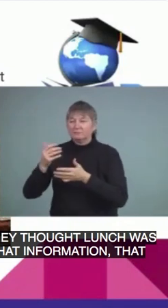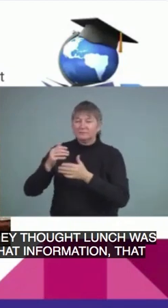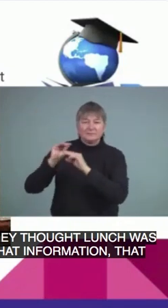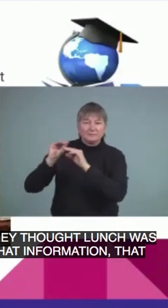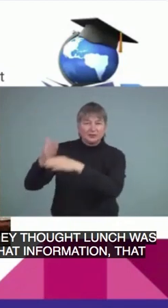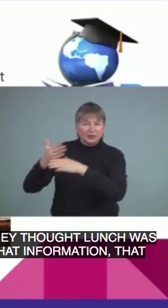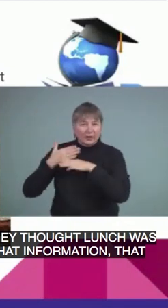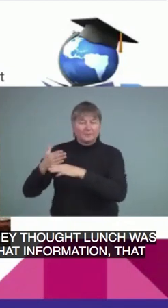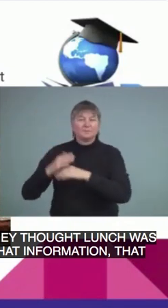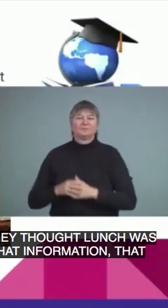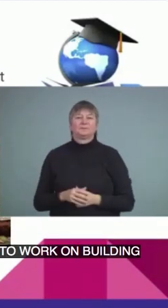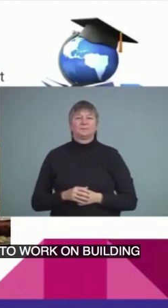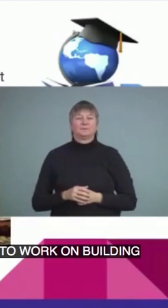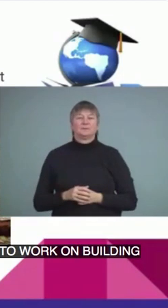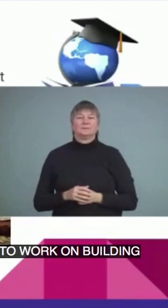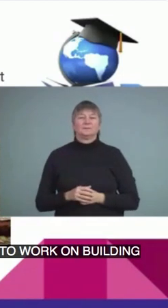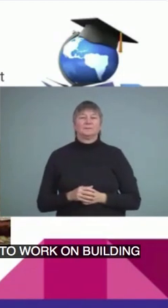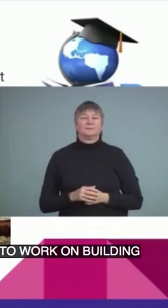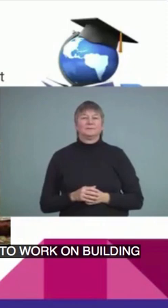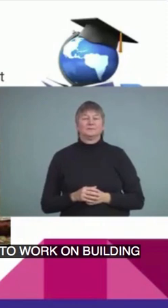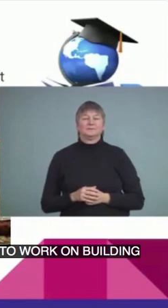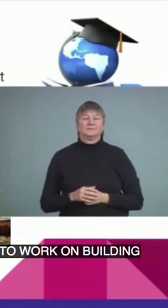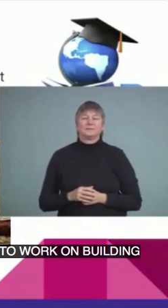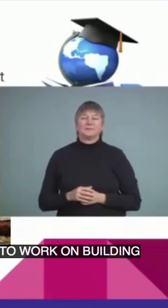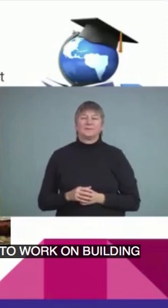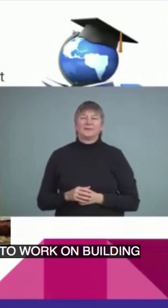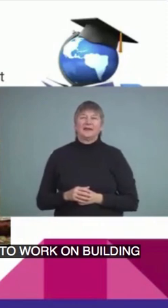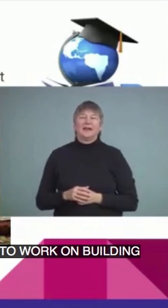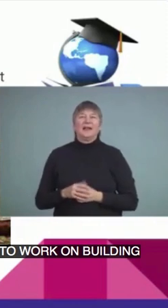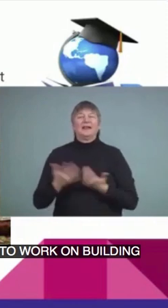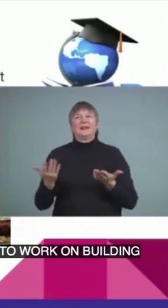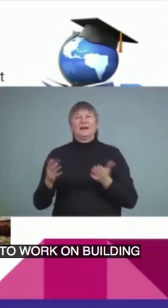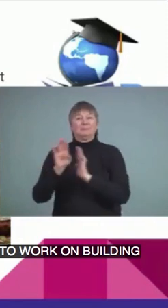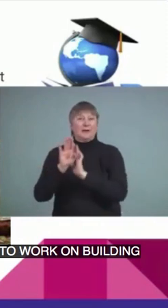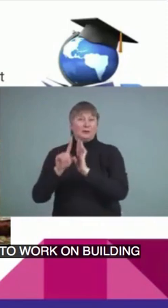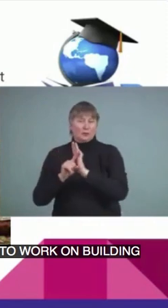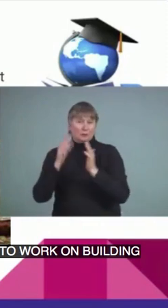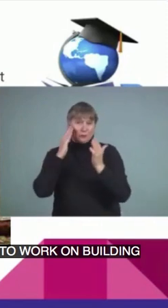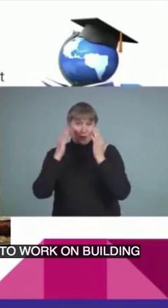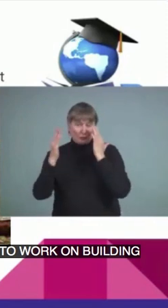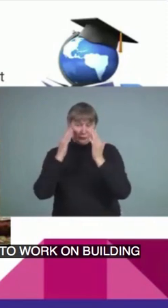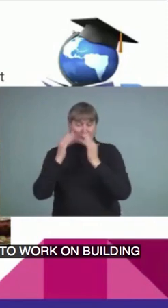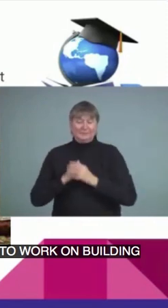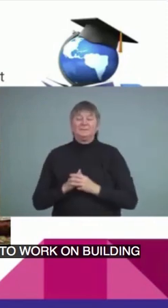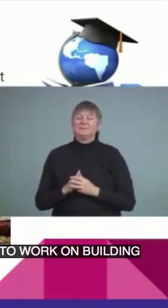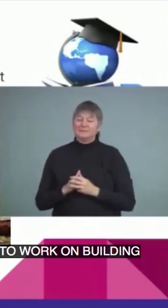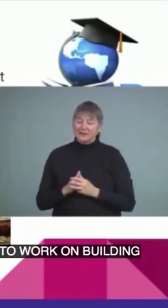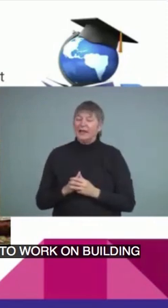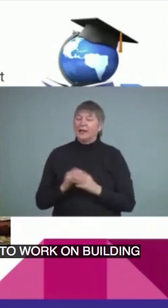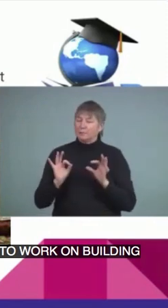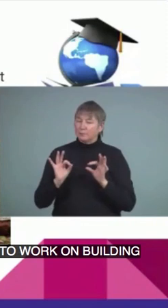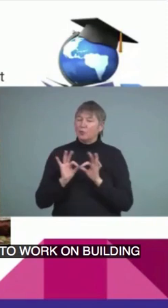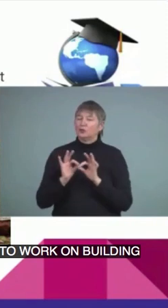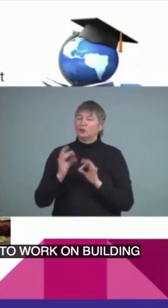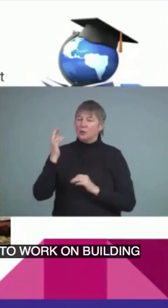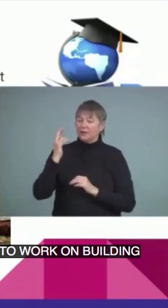Background knowledge. So, it's so important to think that these students don't have